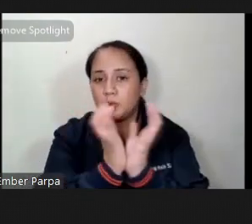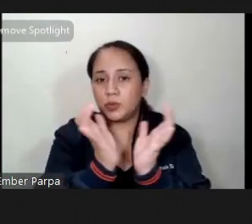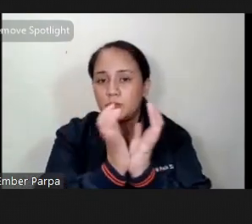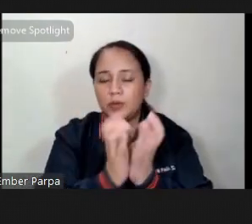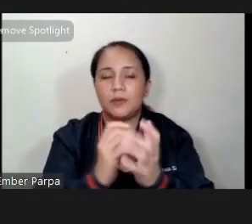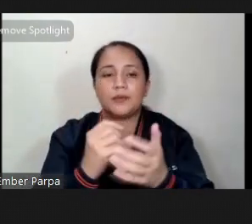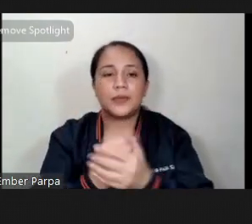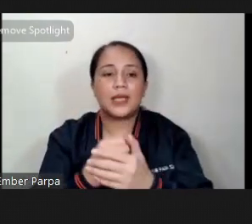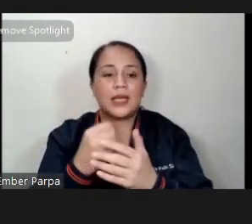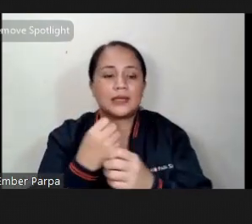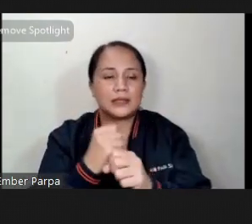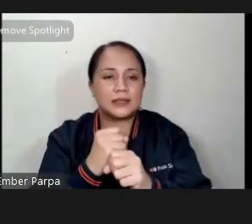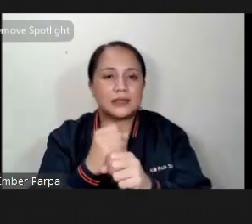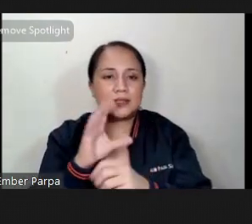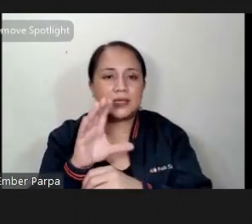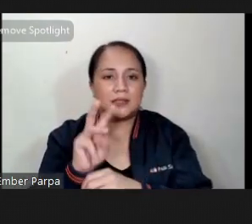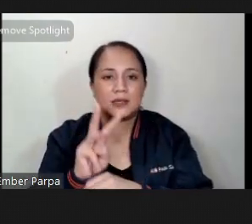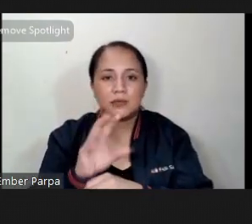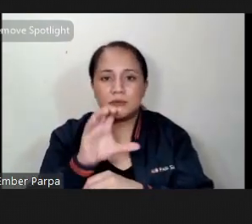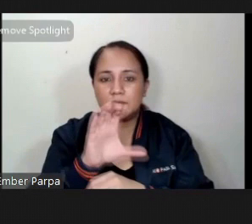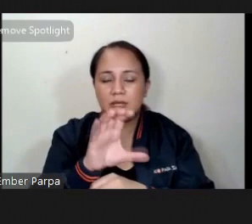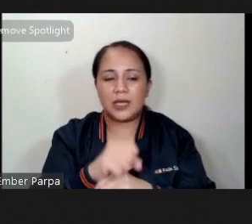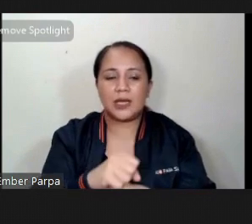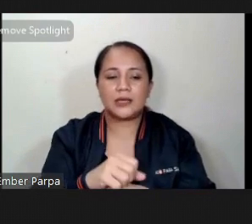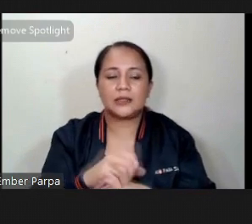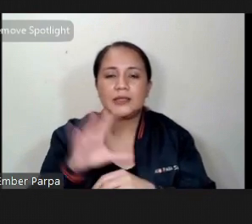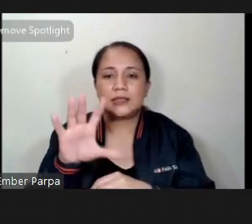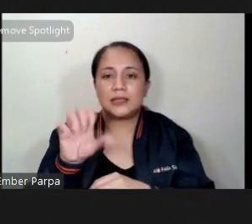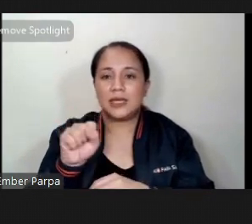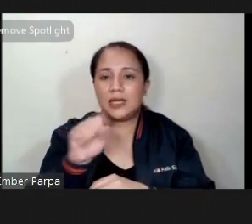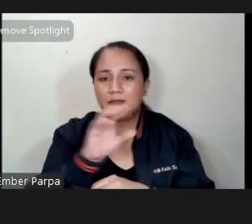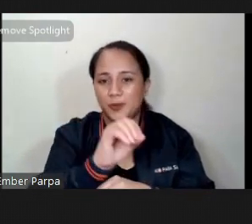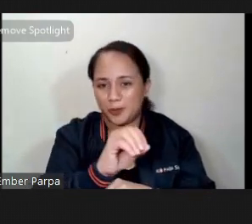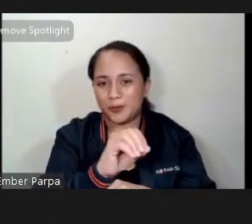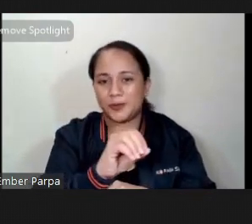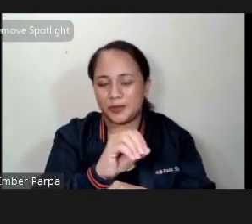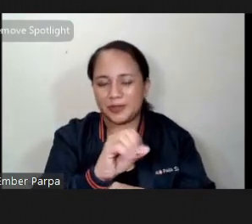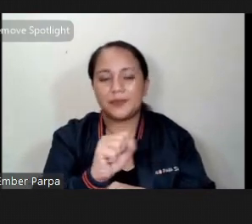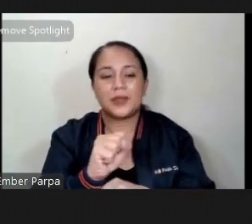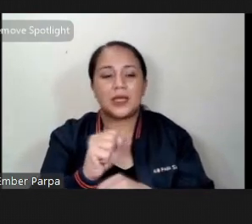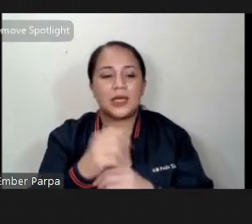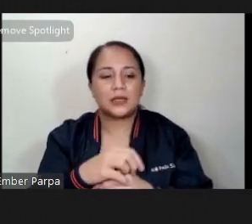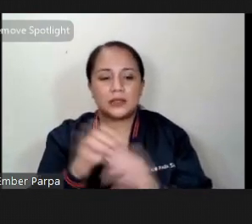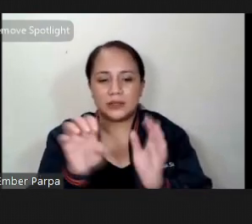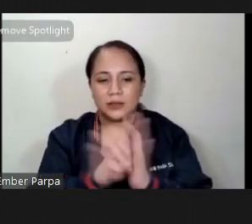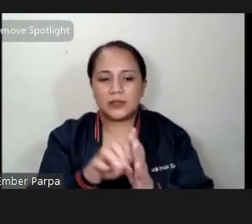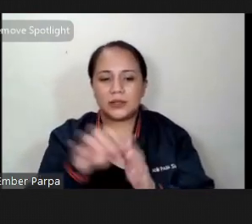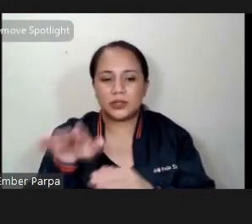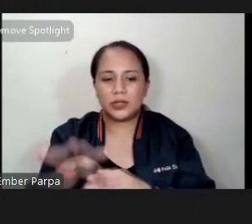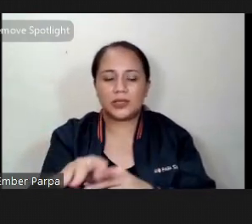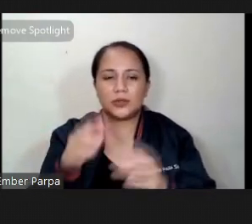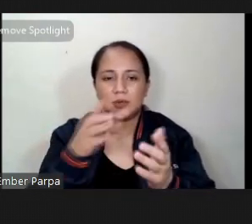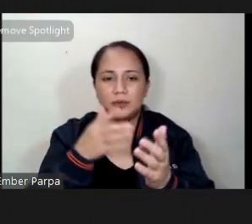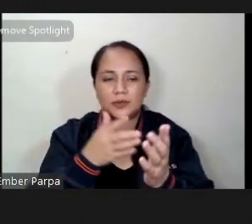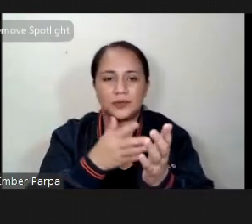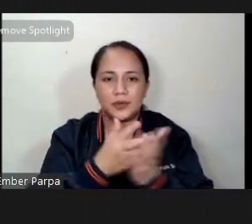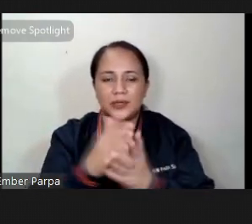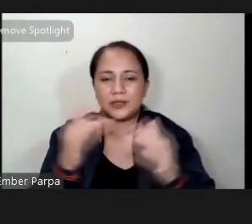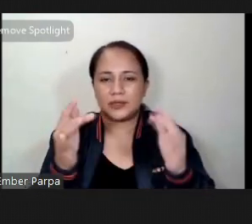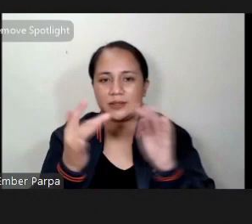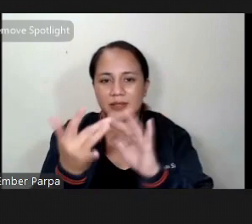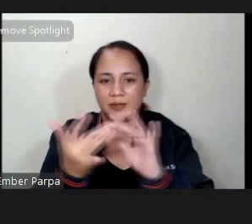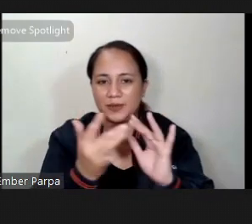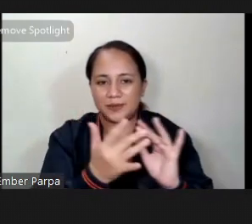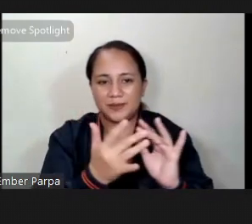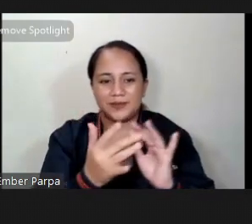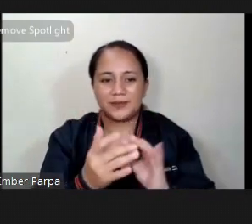DSWD and CWC at civil society organizations tulad ng Child Rights Network.